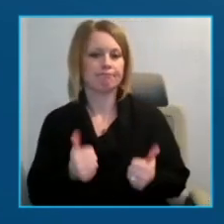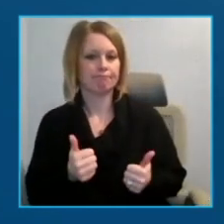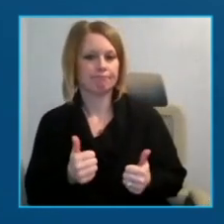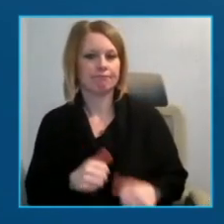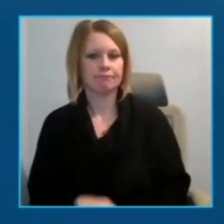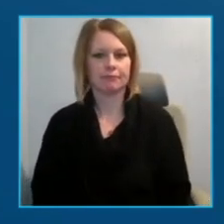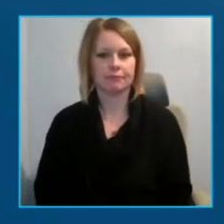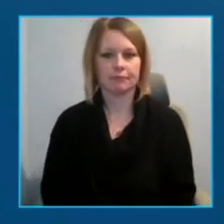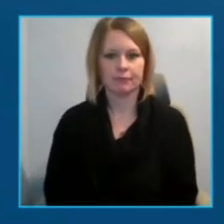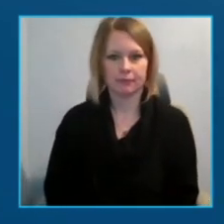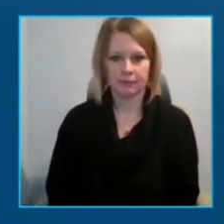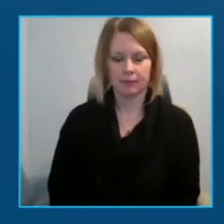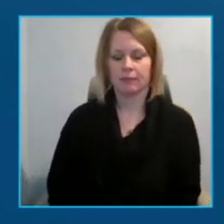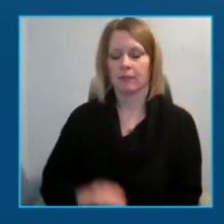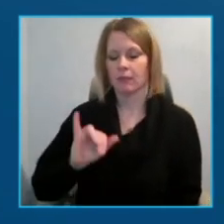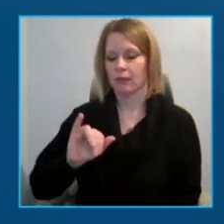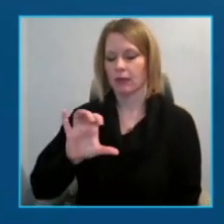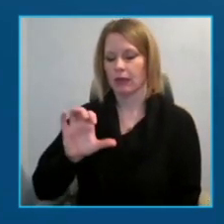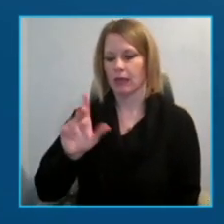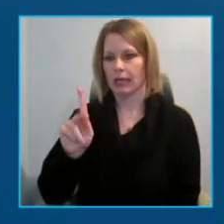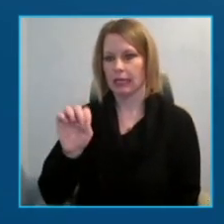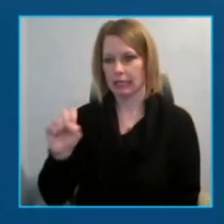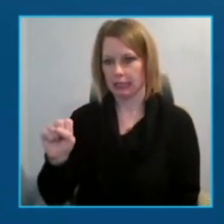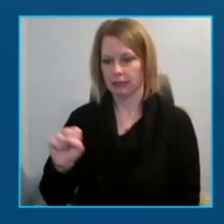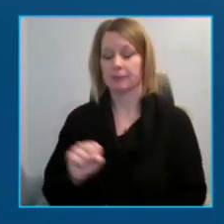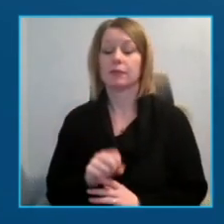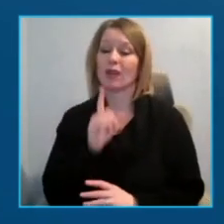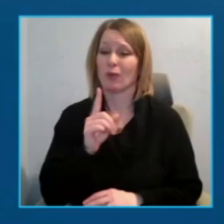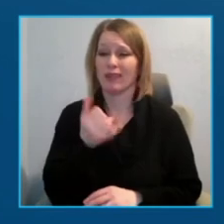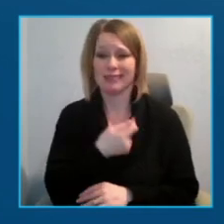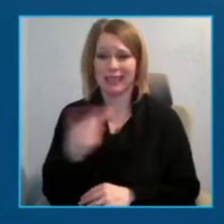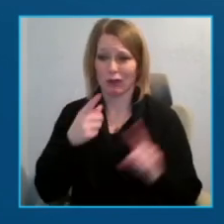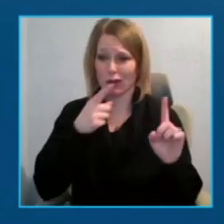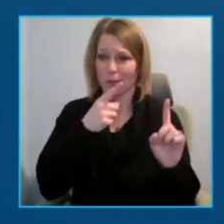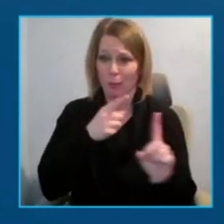Several points I wanted to make.